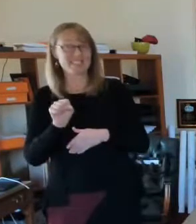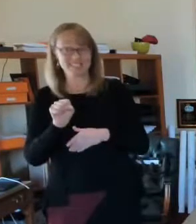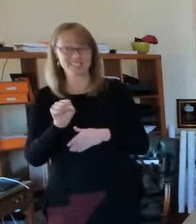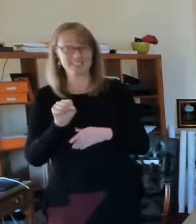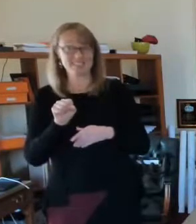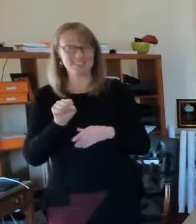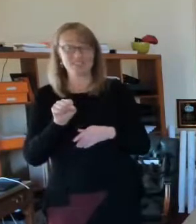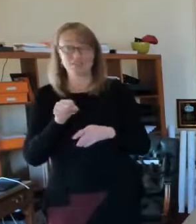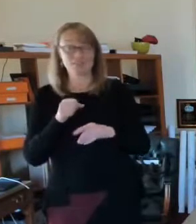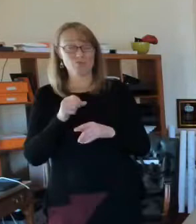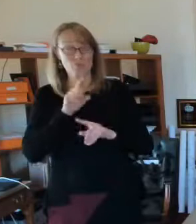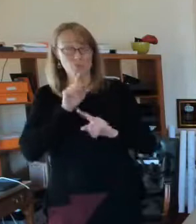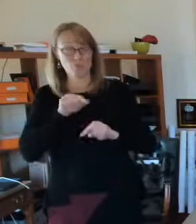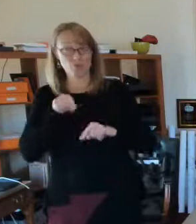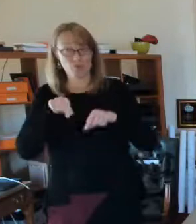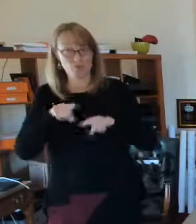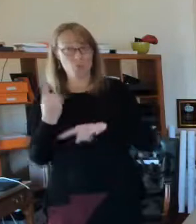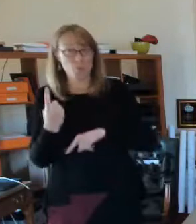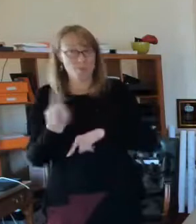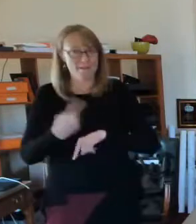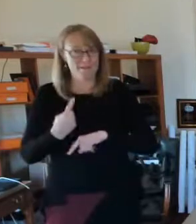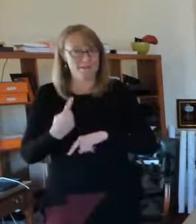of St. Louis, we reported